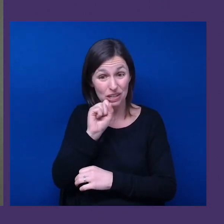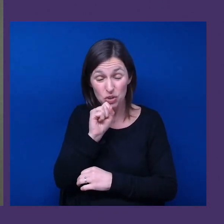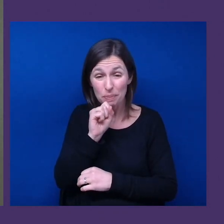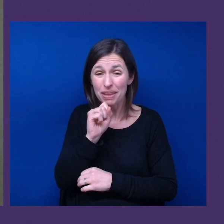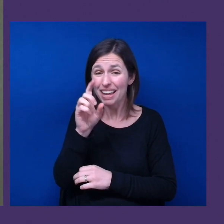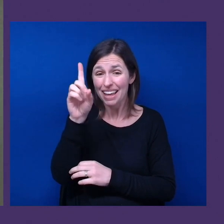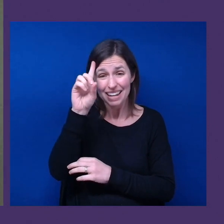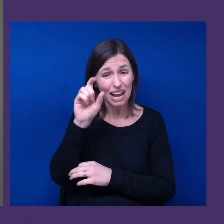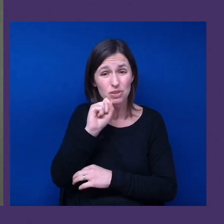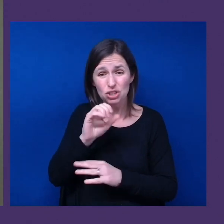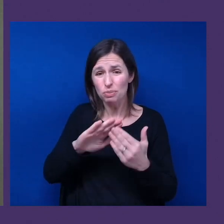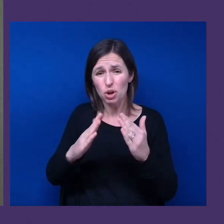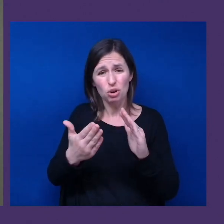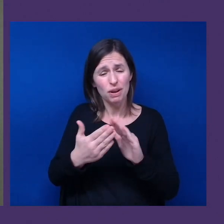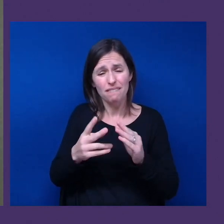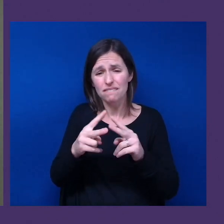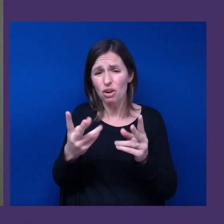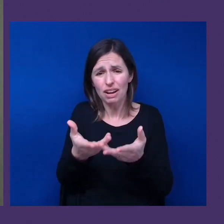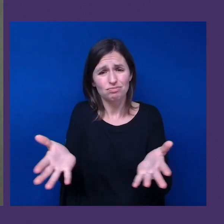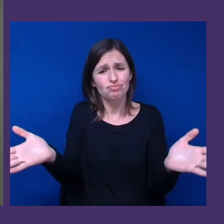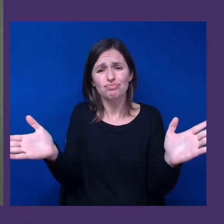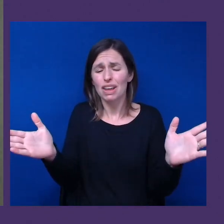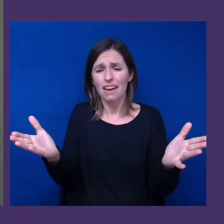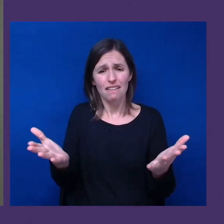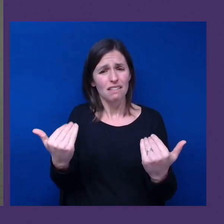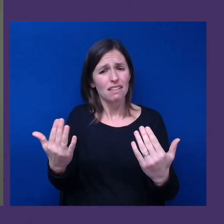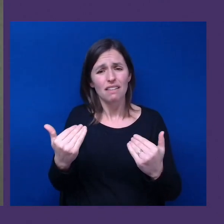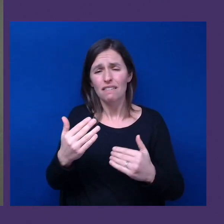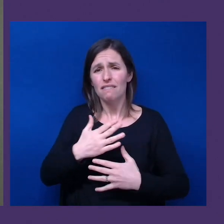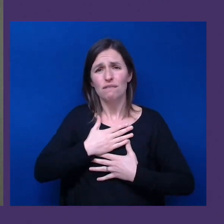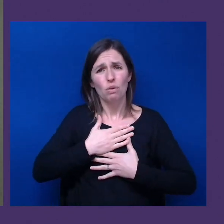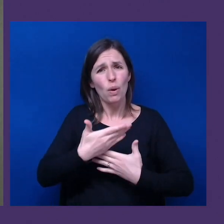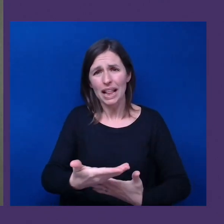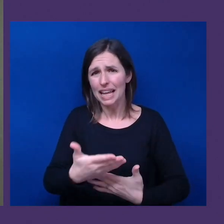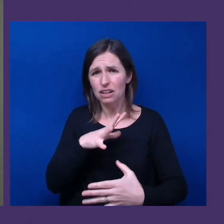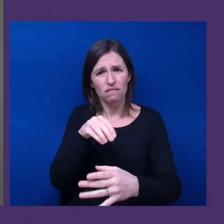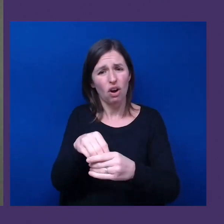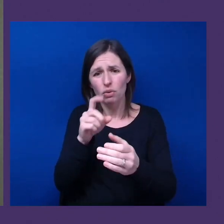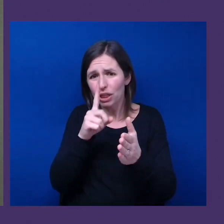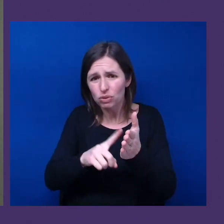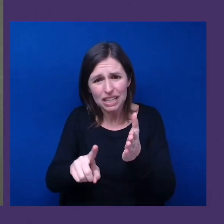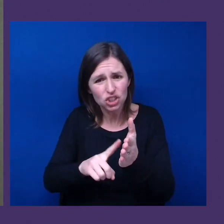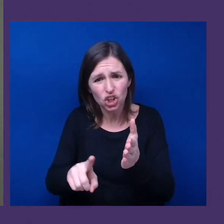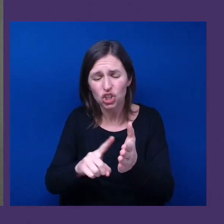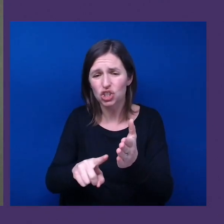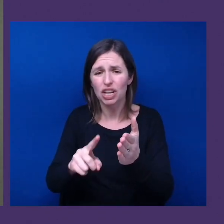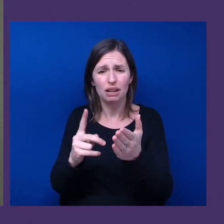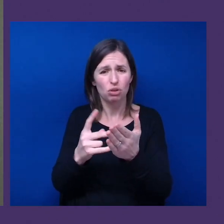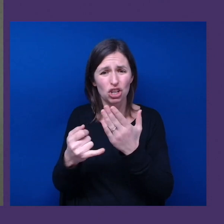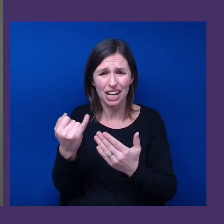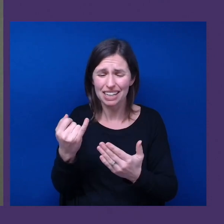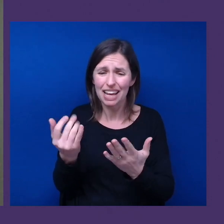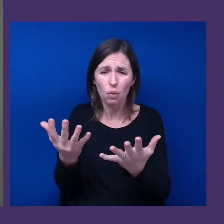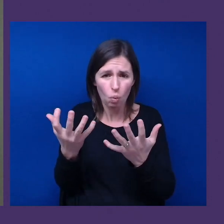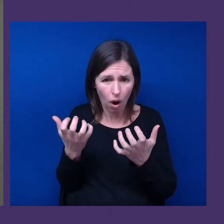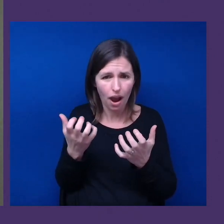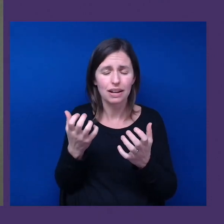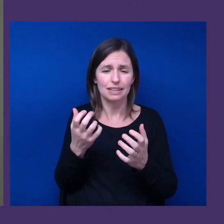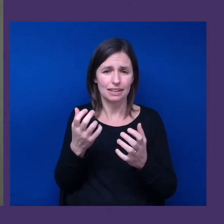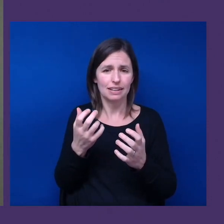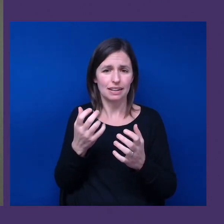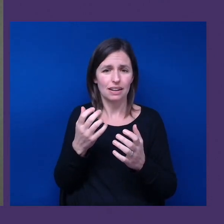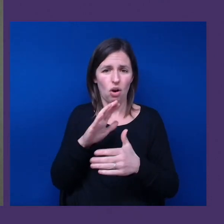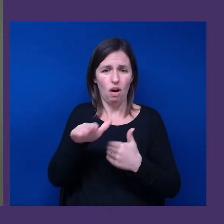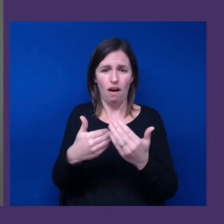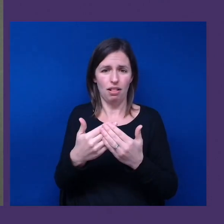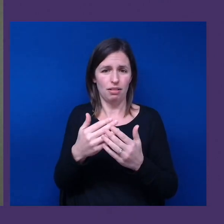friendly one and open to research and development of tools to help their kids be fully included in their community. The Beckman,